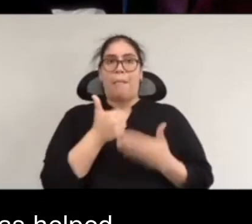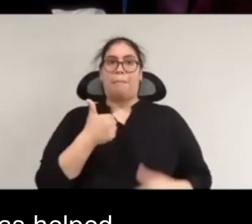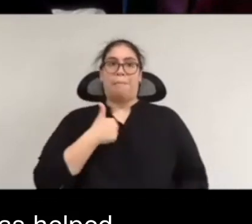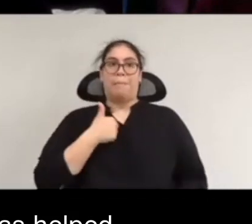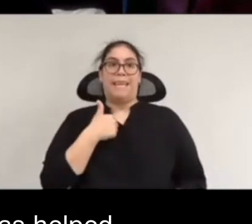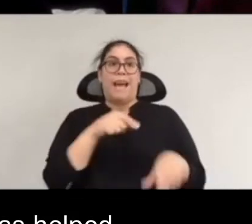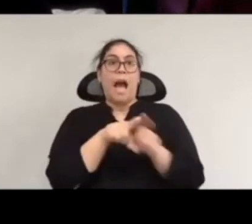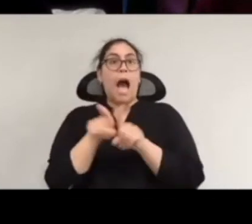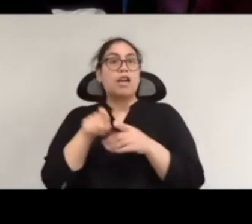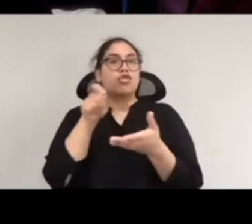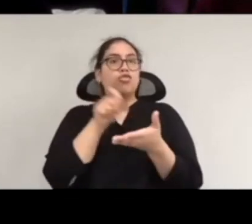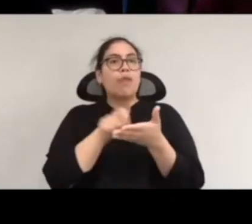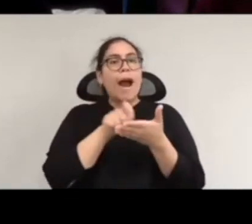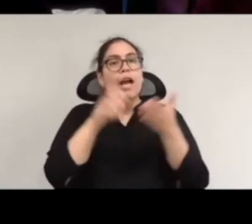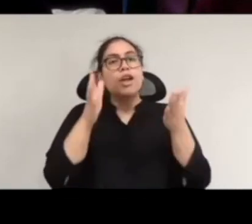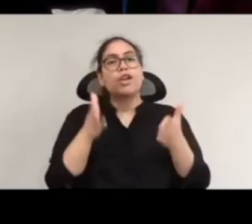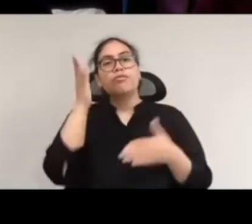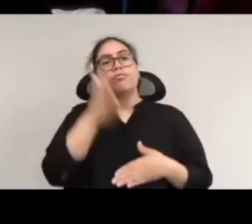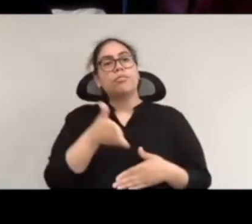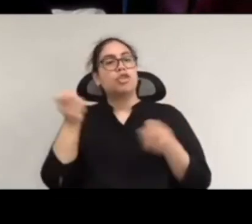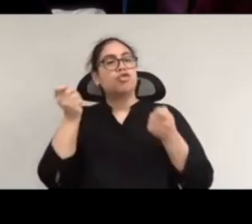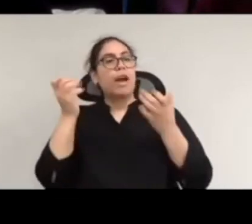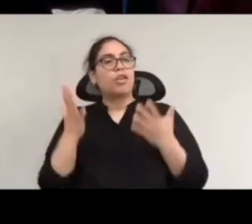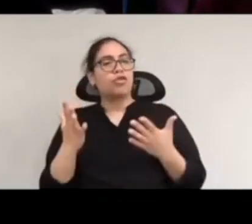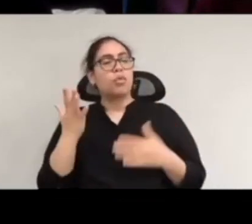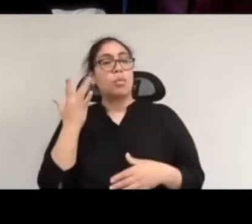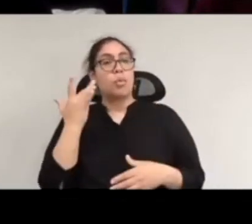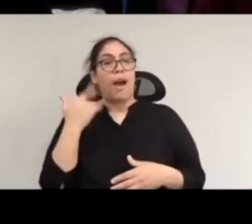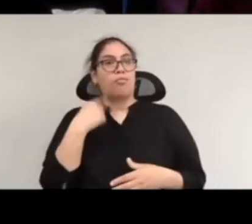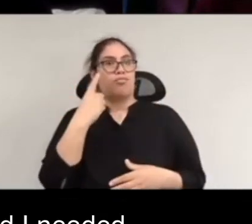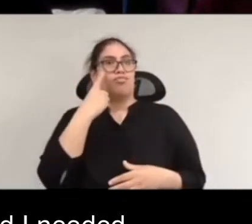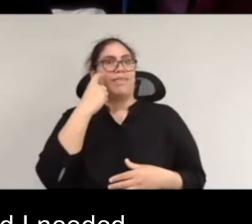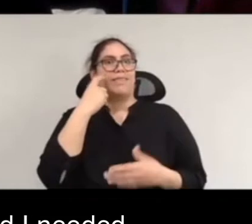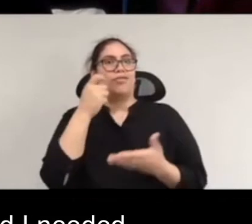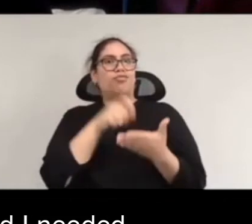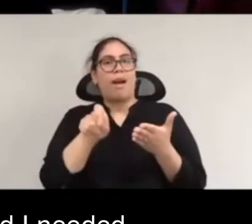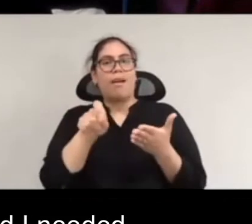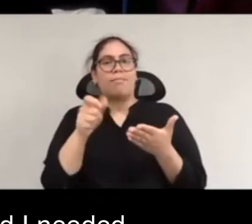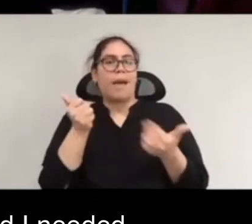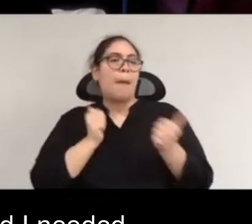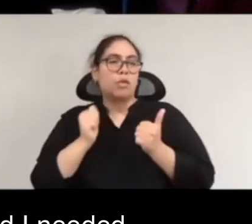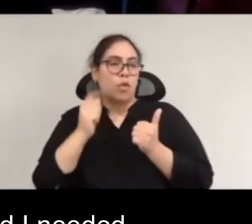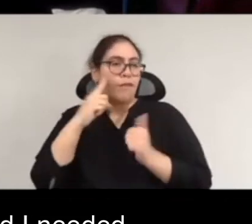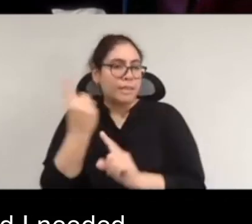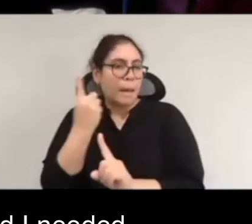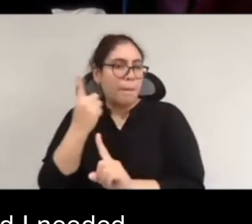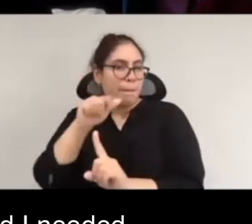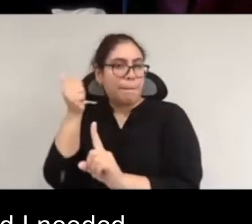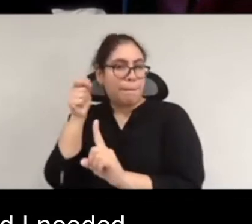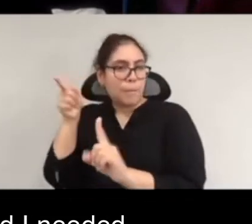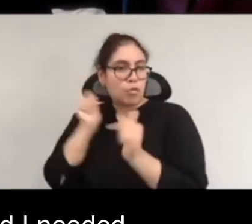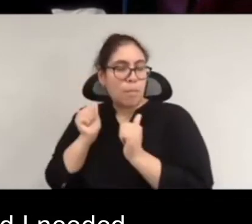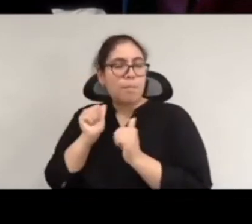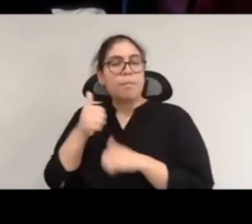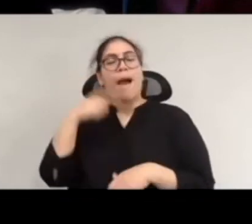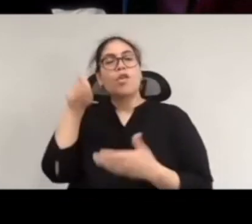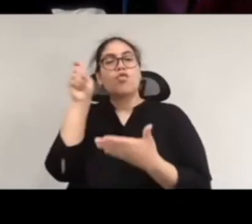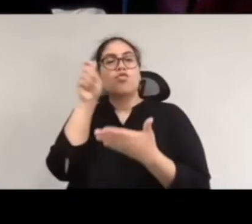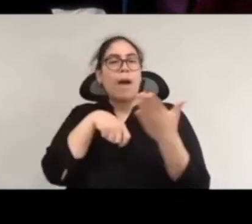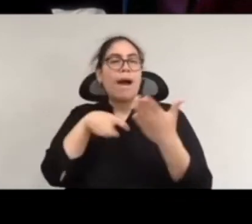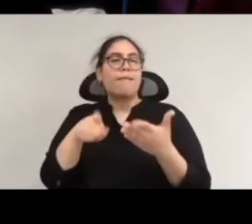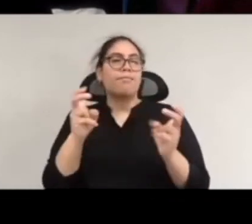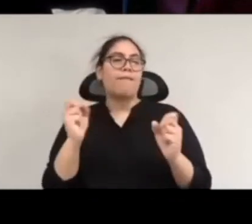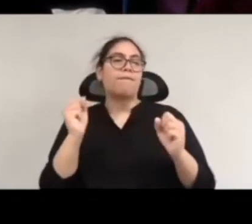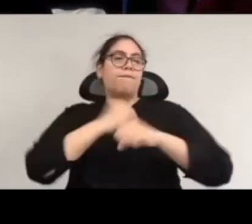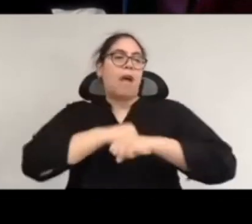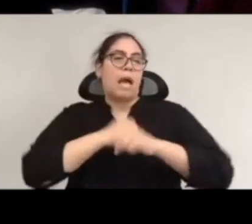a writer director, because I was recently writing an episode for something, and I needed to write this fight scene. And I was like, I